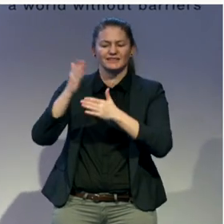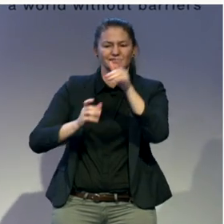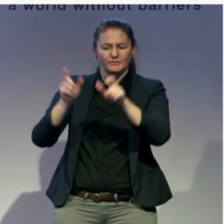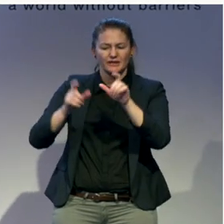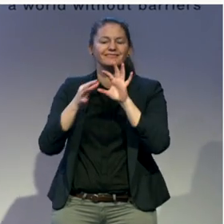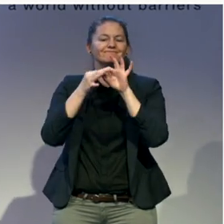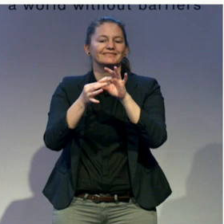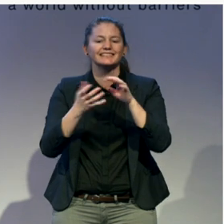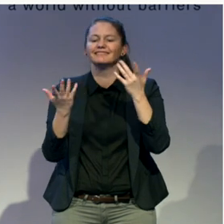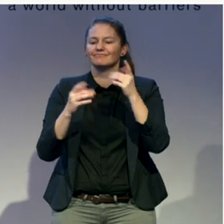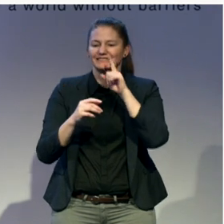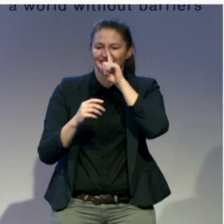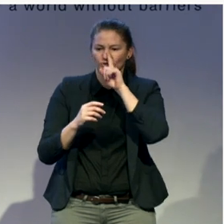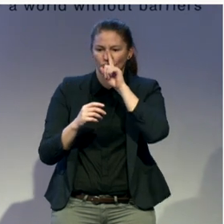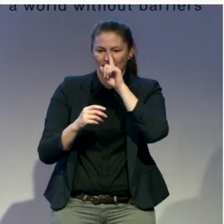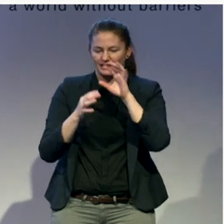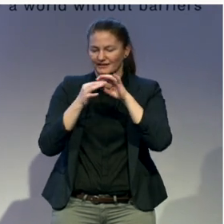development.